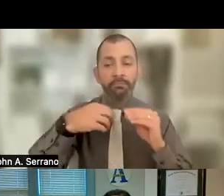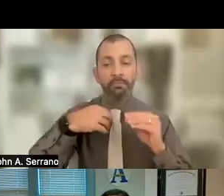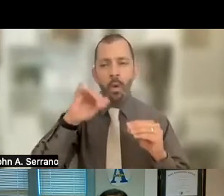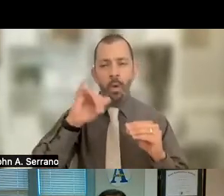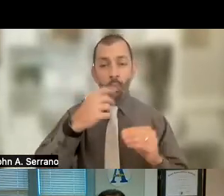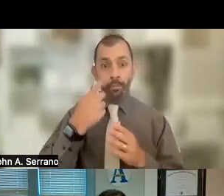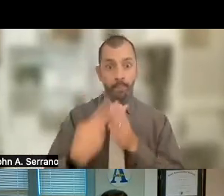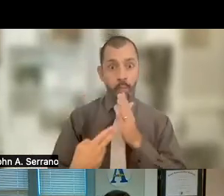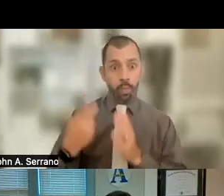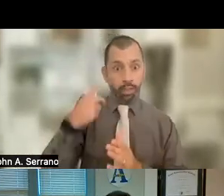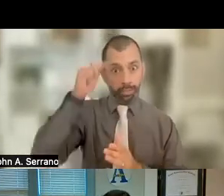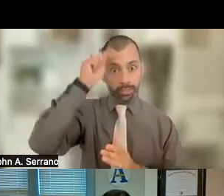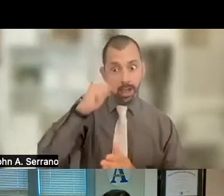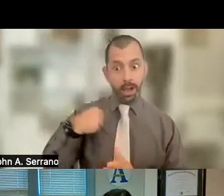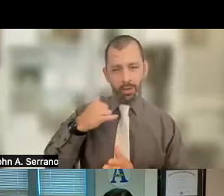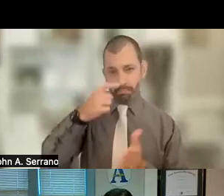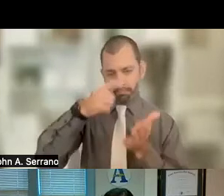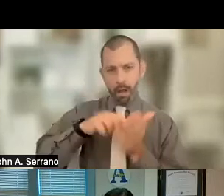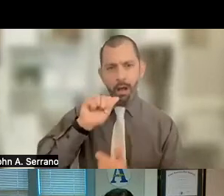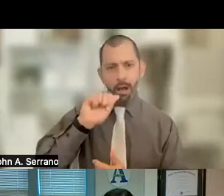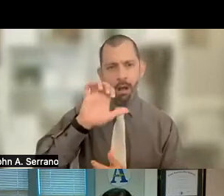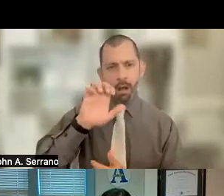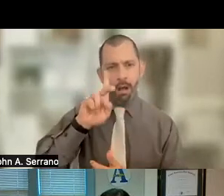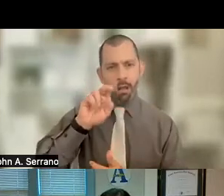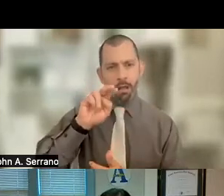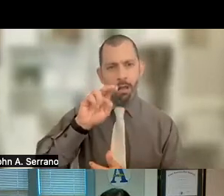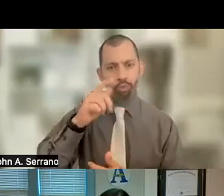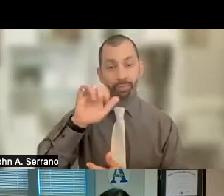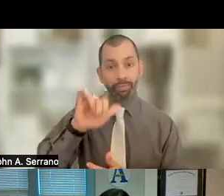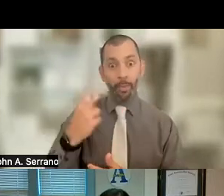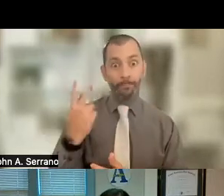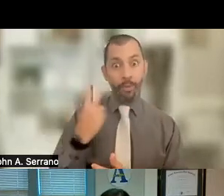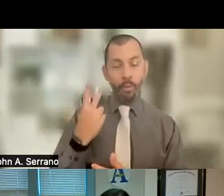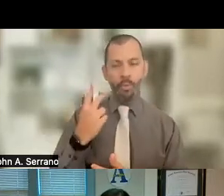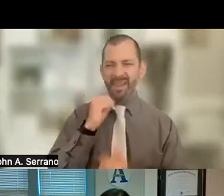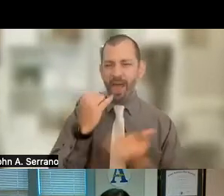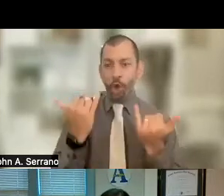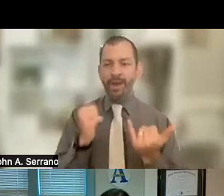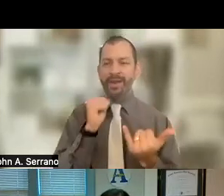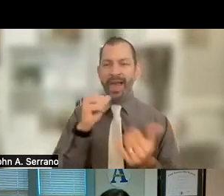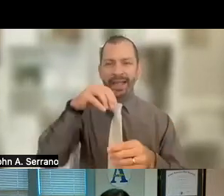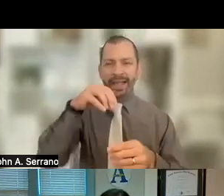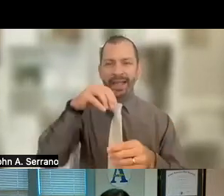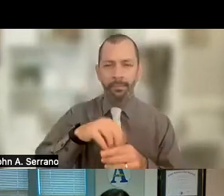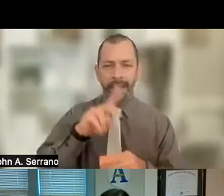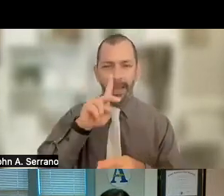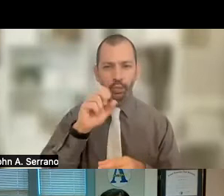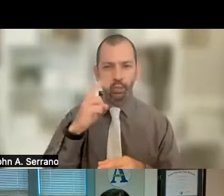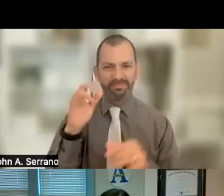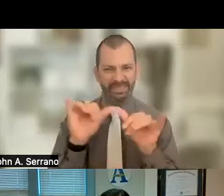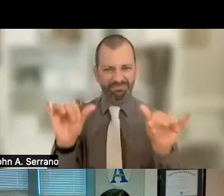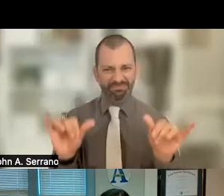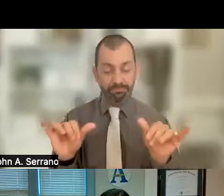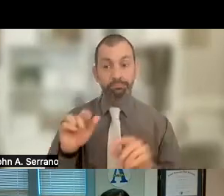Great. I will add on to that Tangi and I both acknowledge that we are